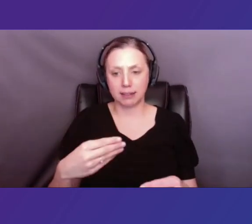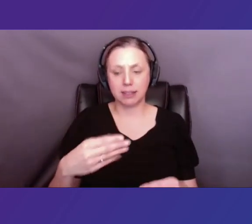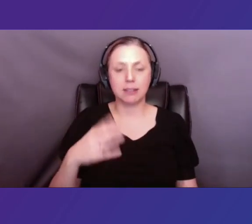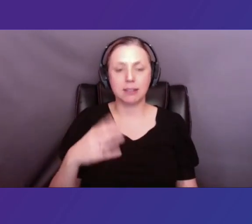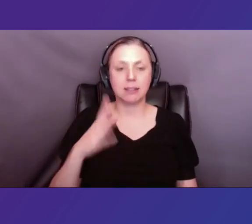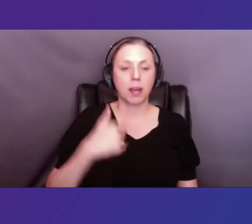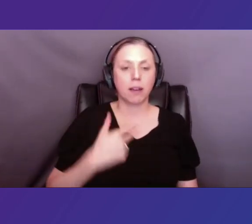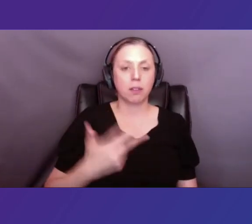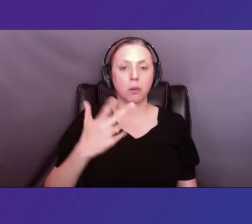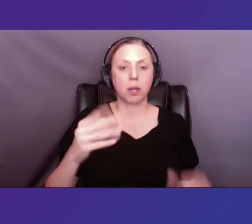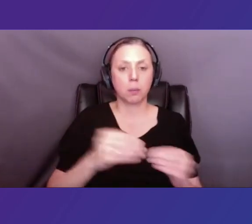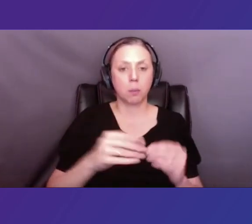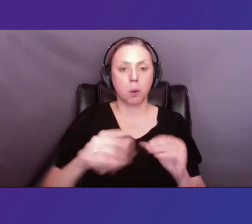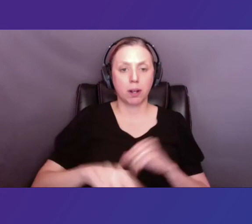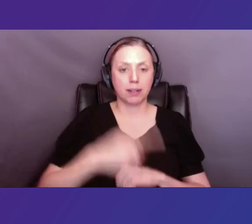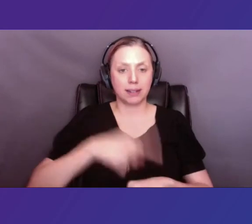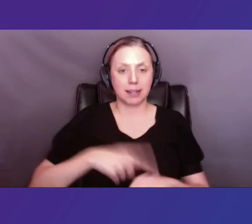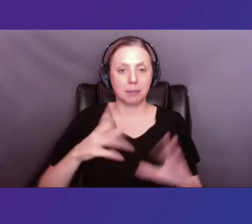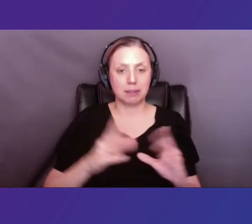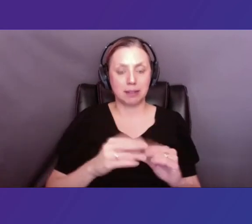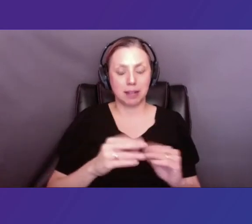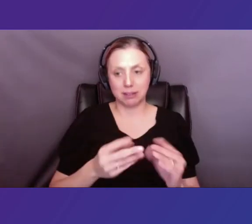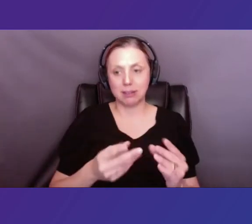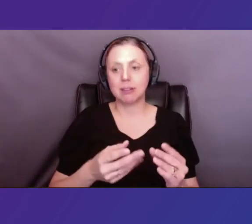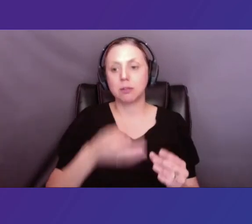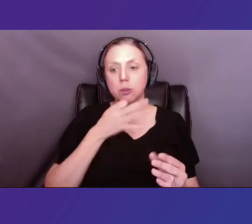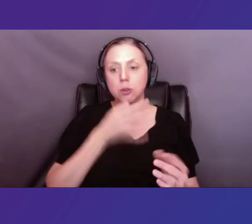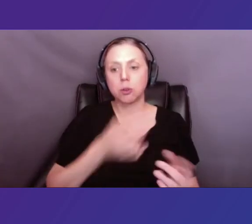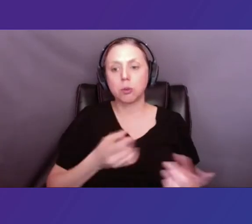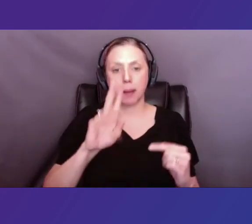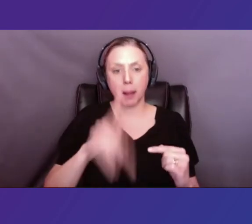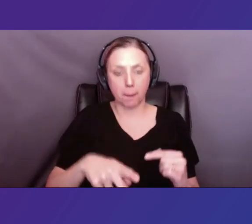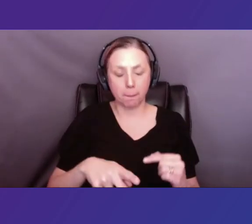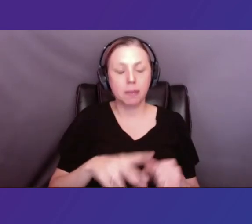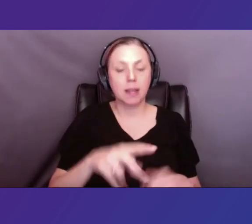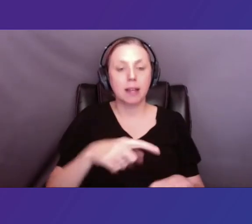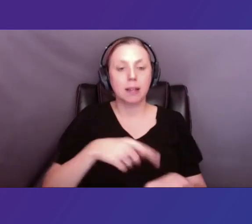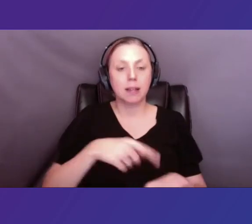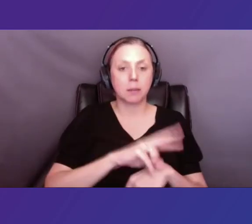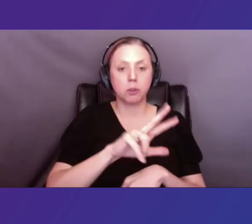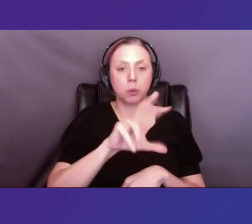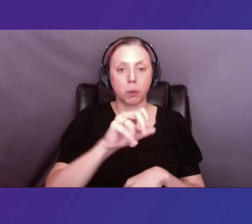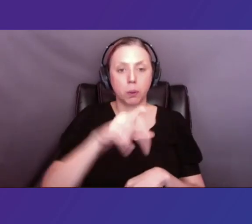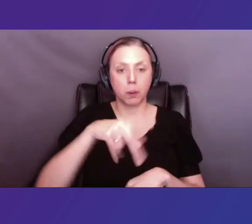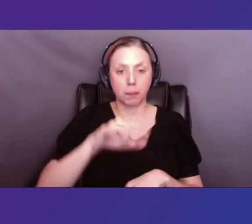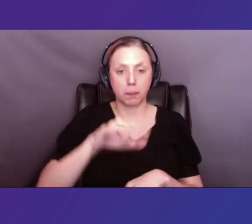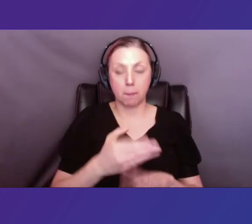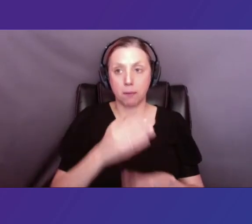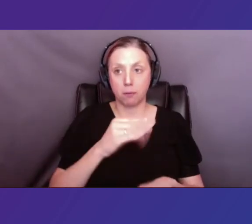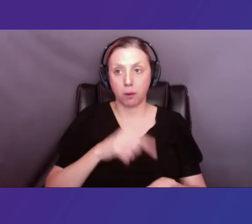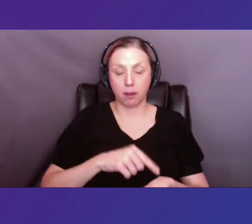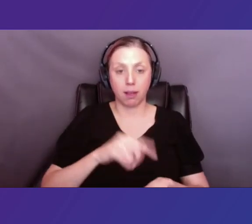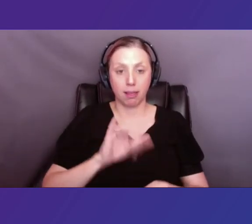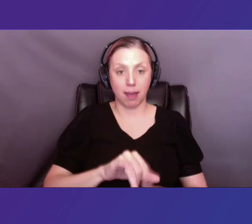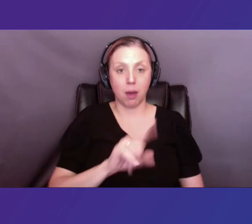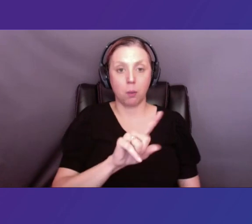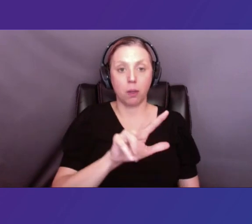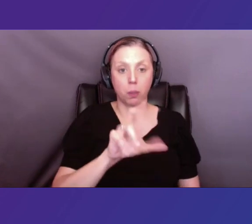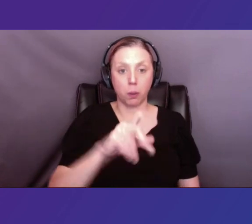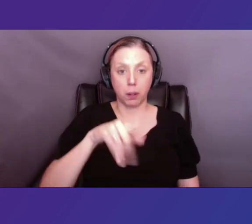up, all held at 2:30 p.m. Before that, at 1:30 p.m., you can take your